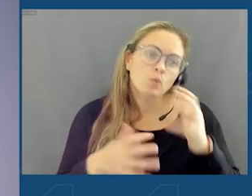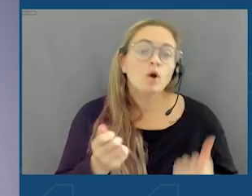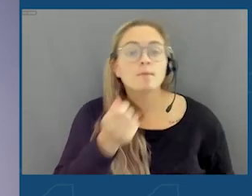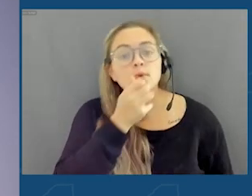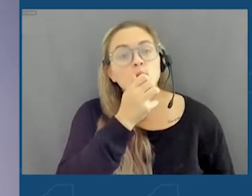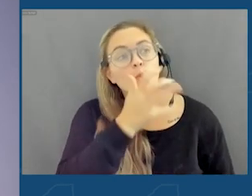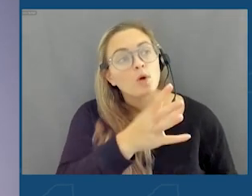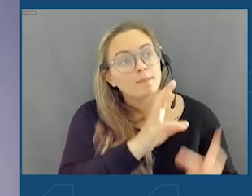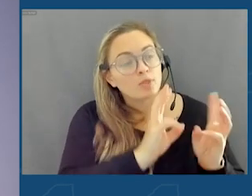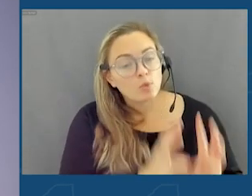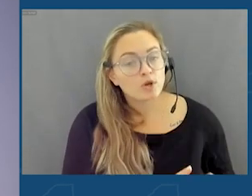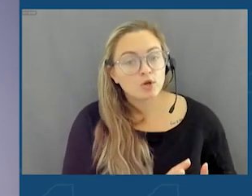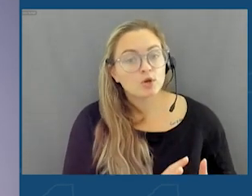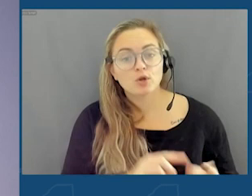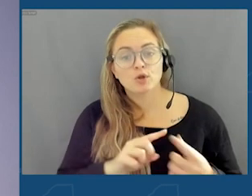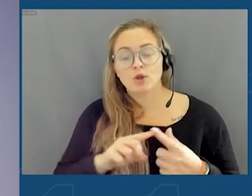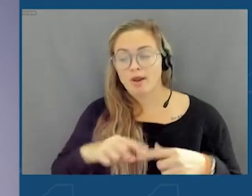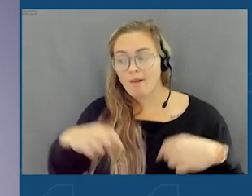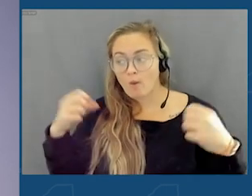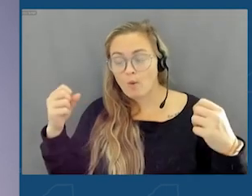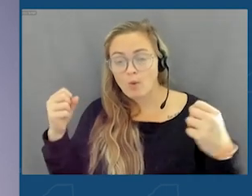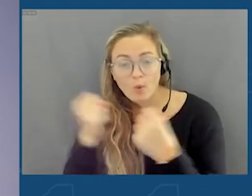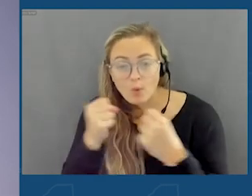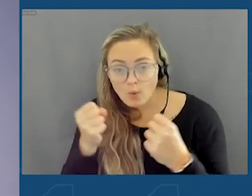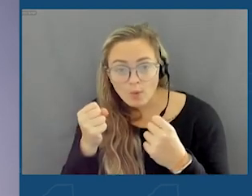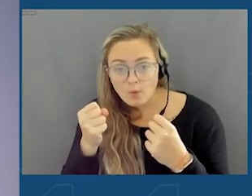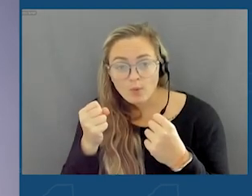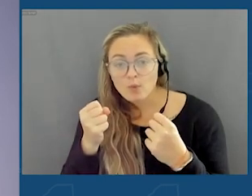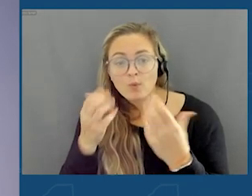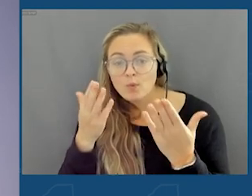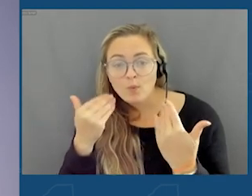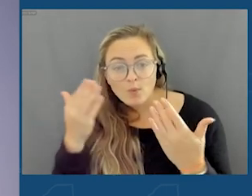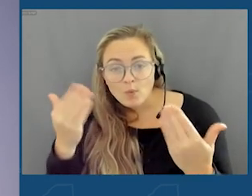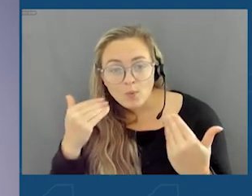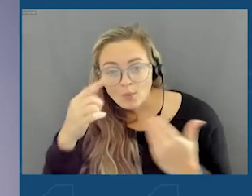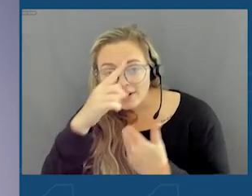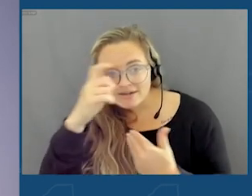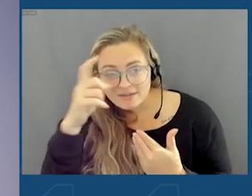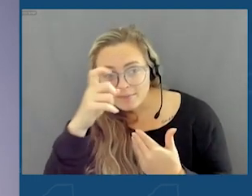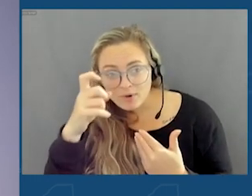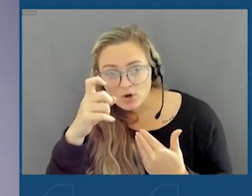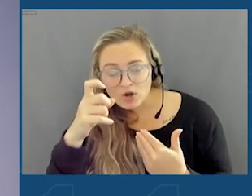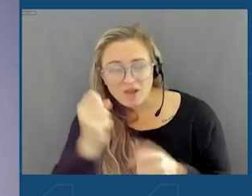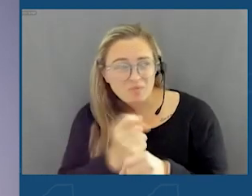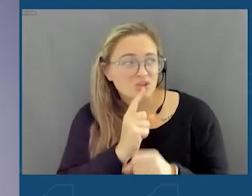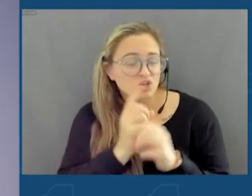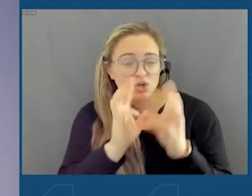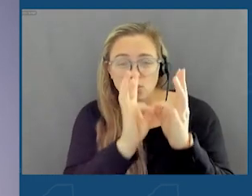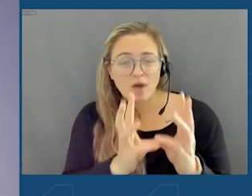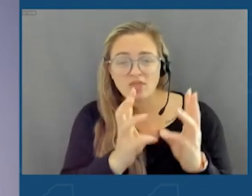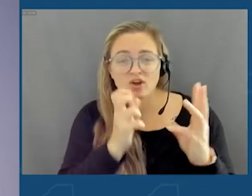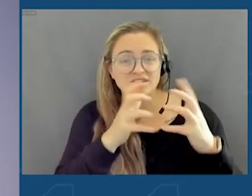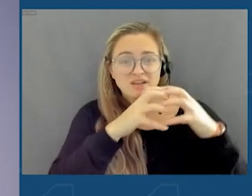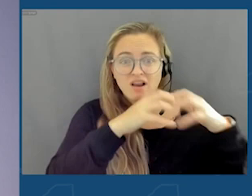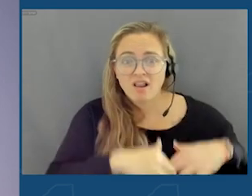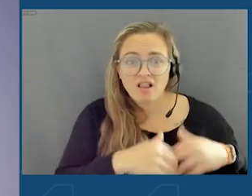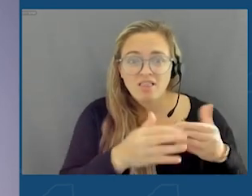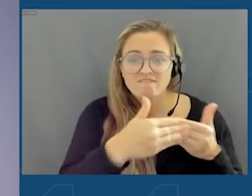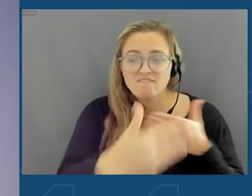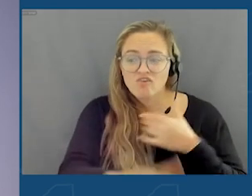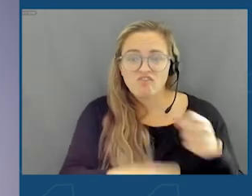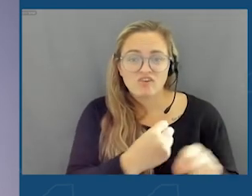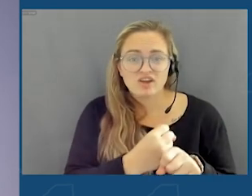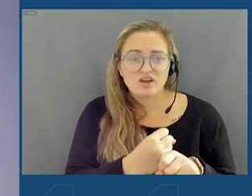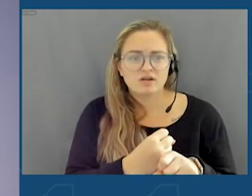winter, and we want to be cool in the summer, and we want to prevent the climate from collapsing all year long. And there is no